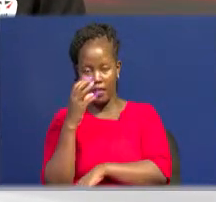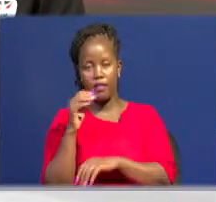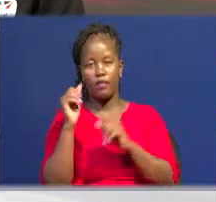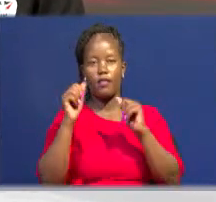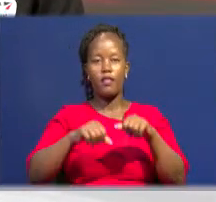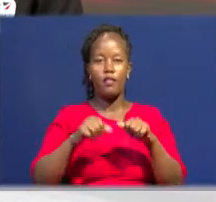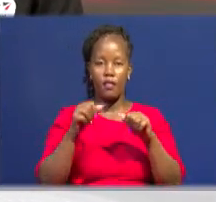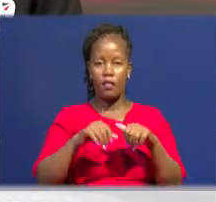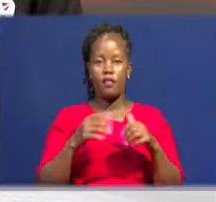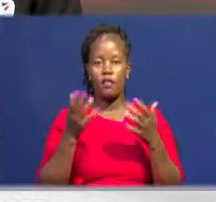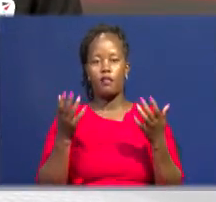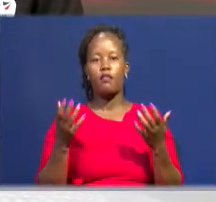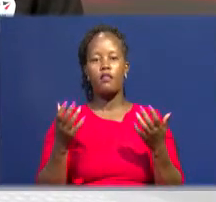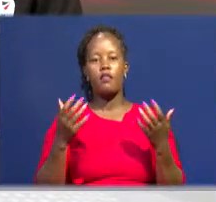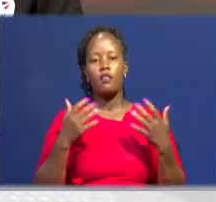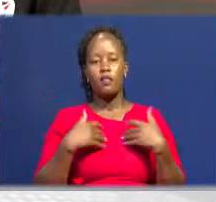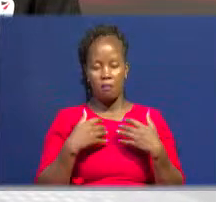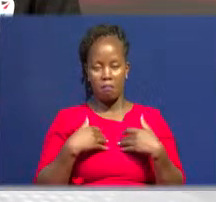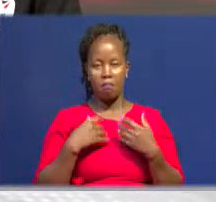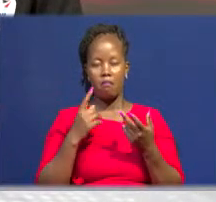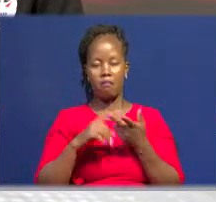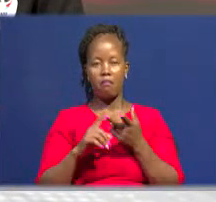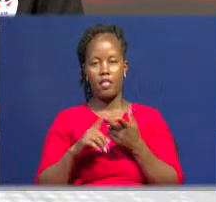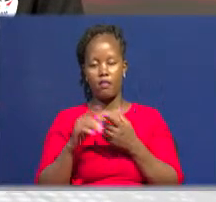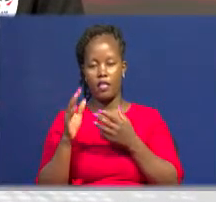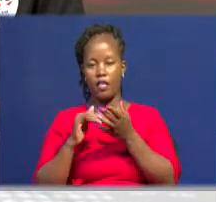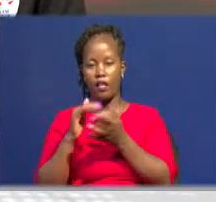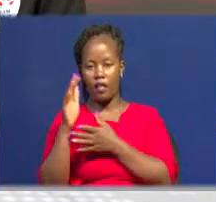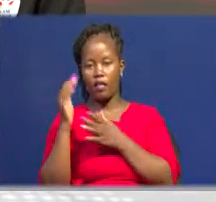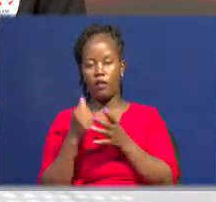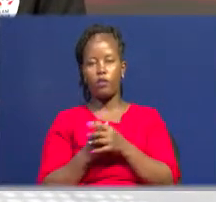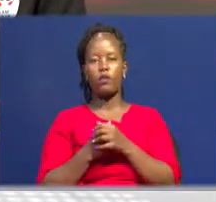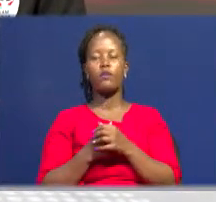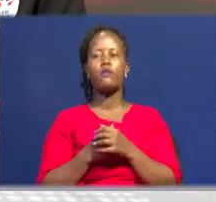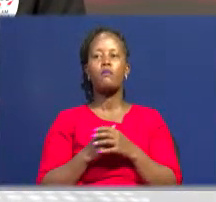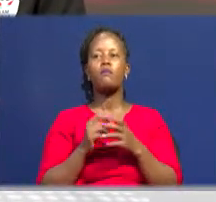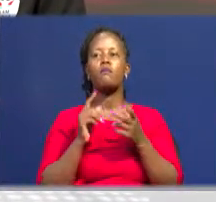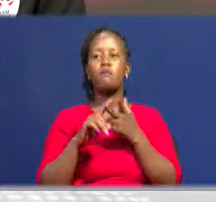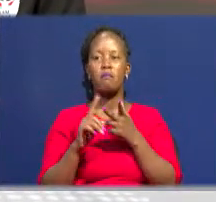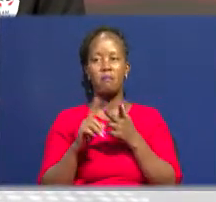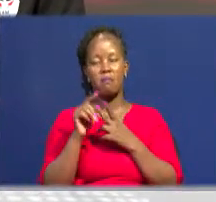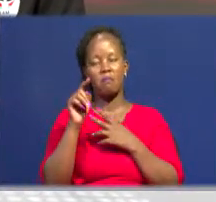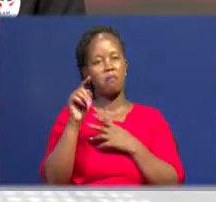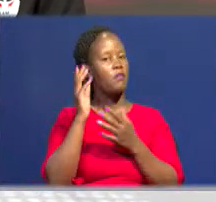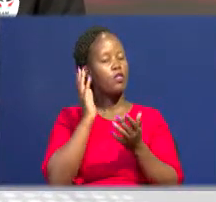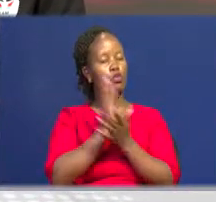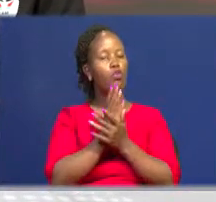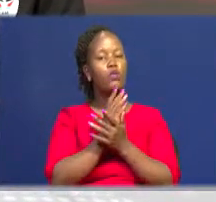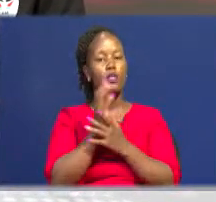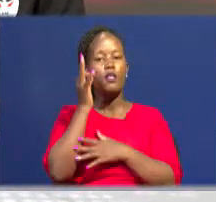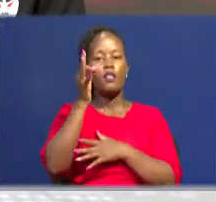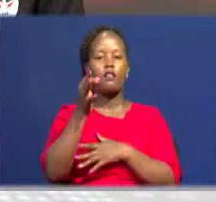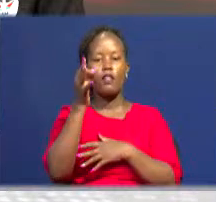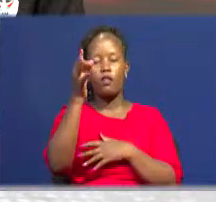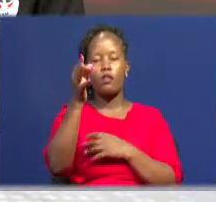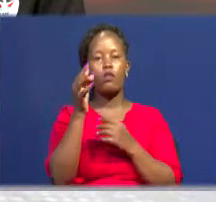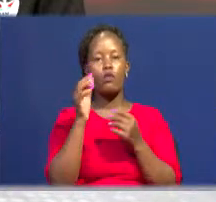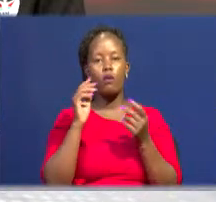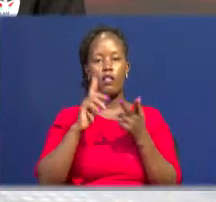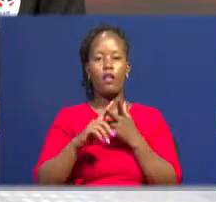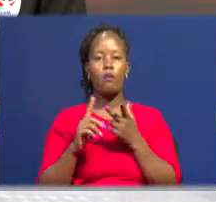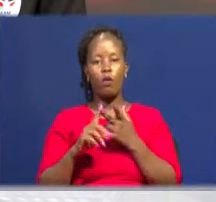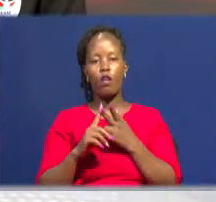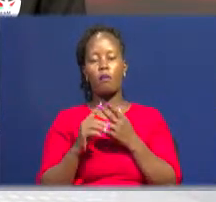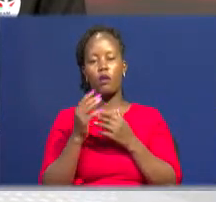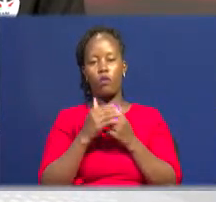host these international events. So yeah, that is the future of